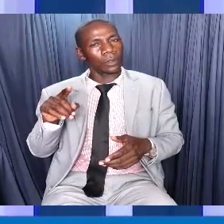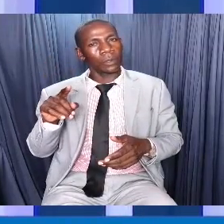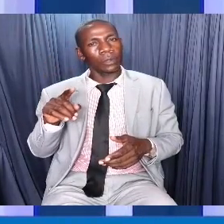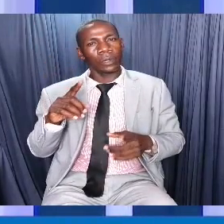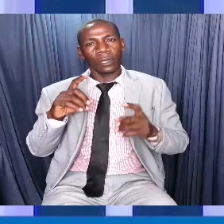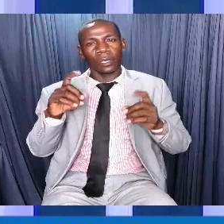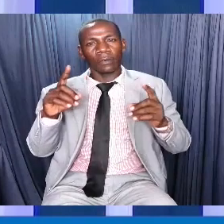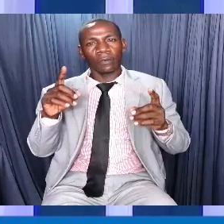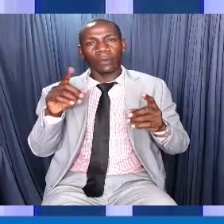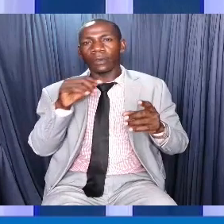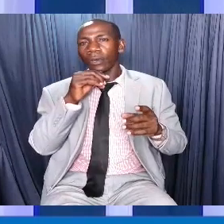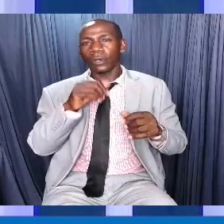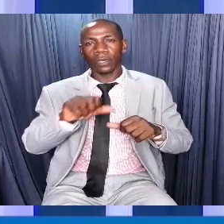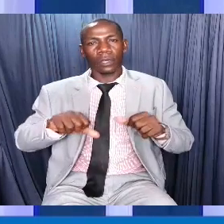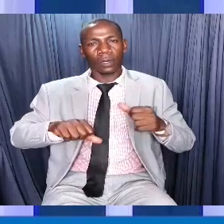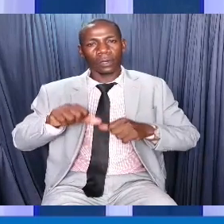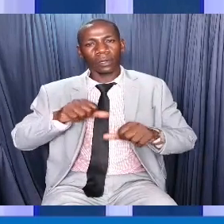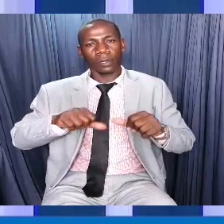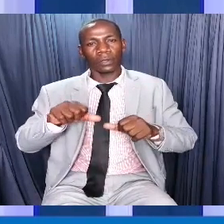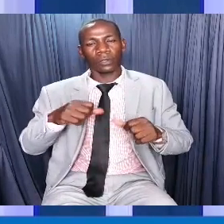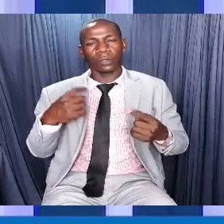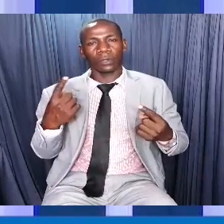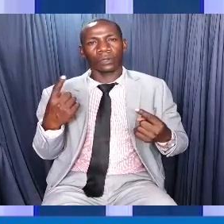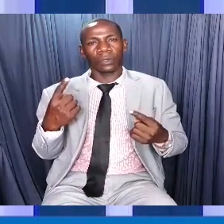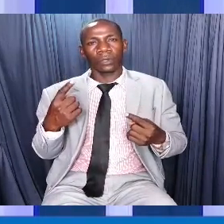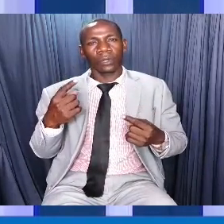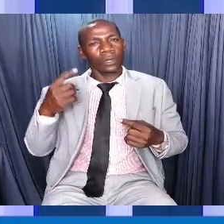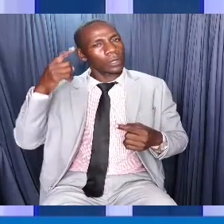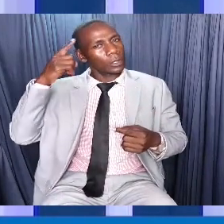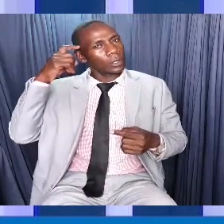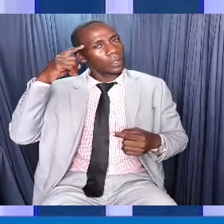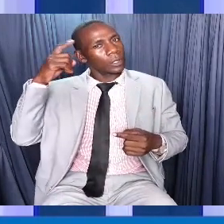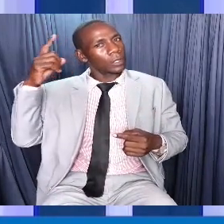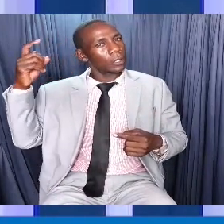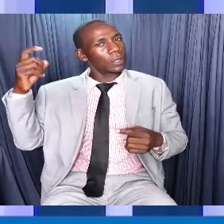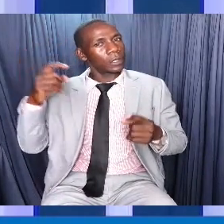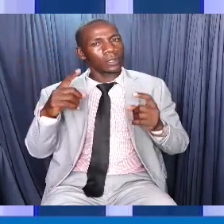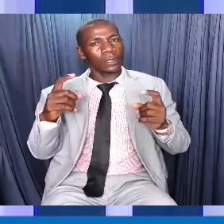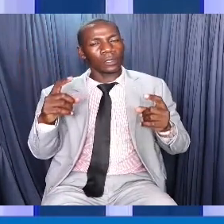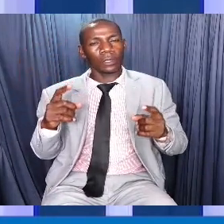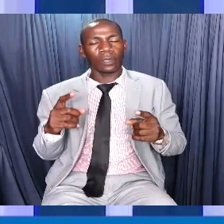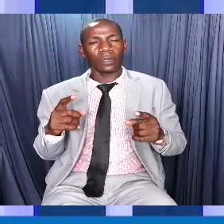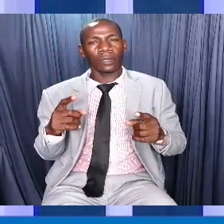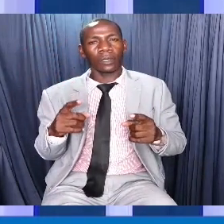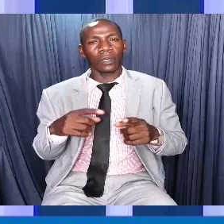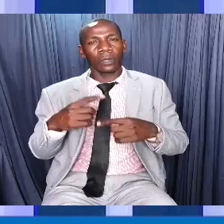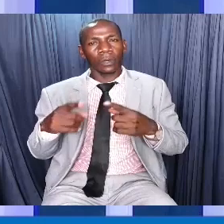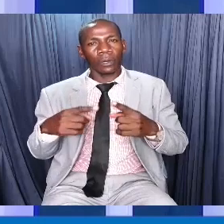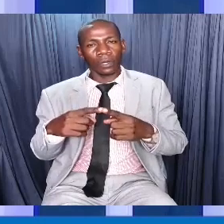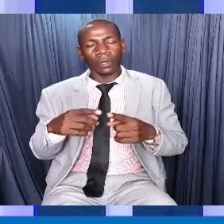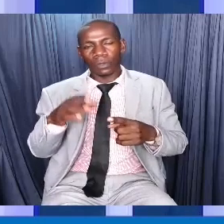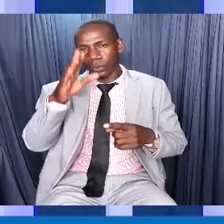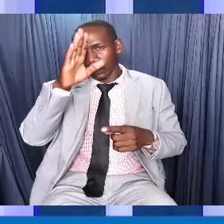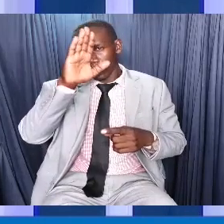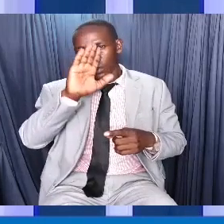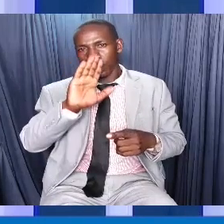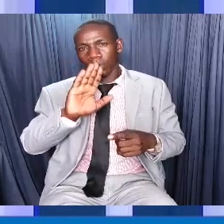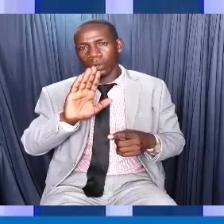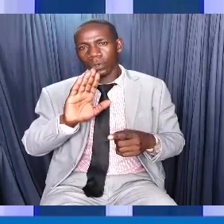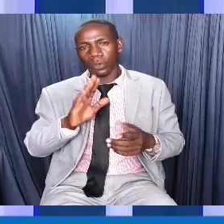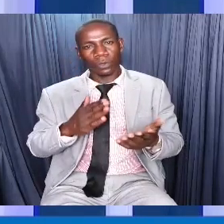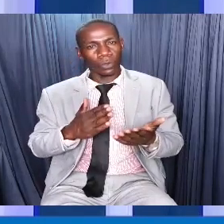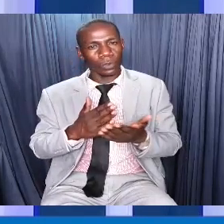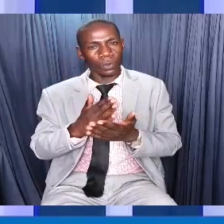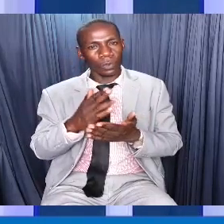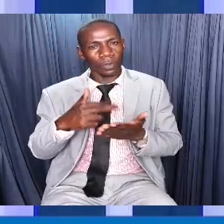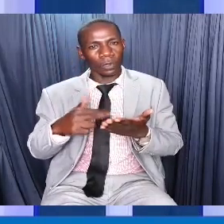dhambi si yale matendo. And sin is not only the act. Dhambi ni mawazo. Sin is out of thoughts. Lakini unapomwendea umeendea ukishikamana na haki zako.